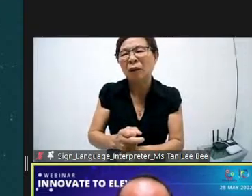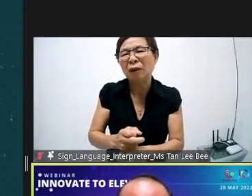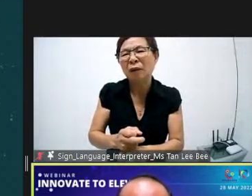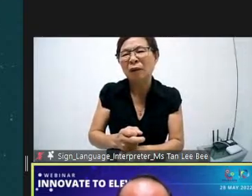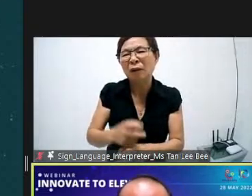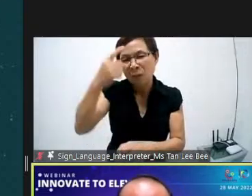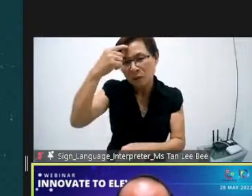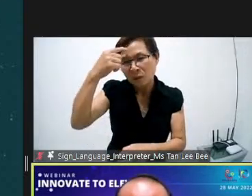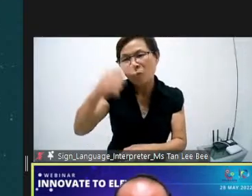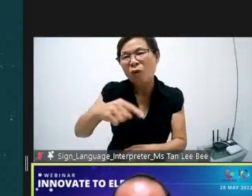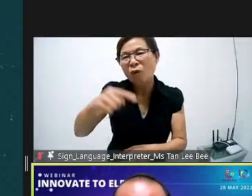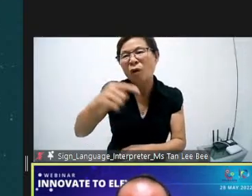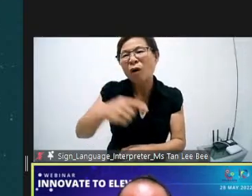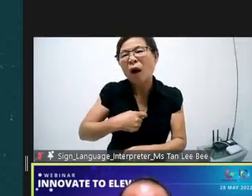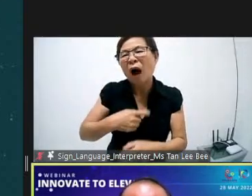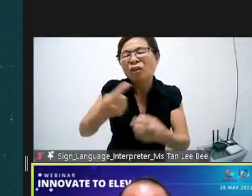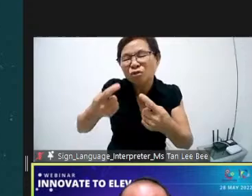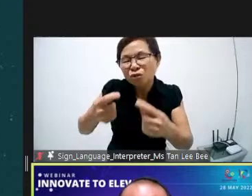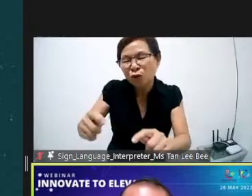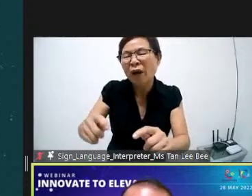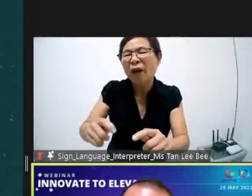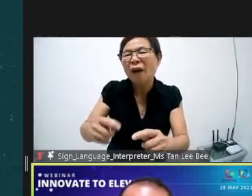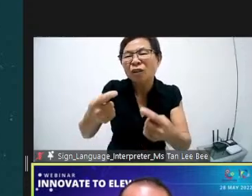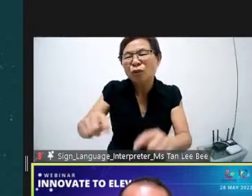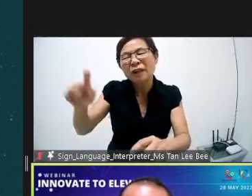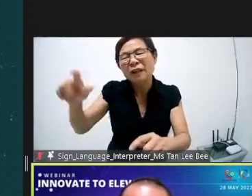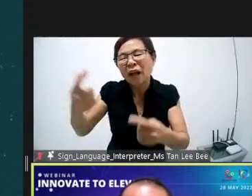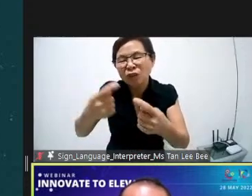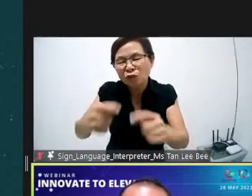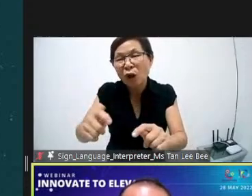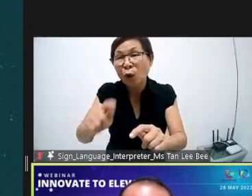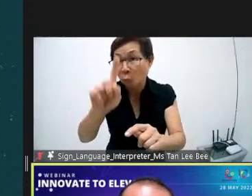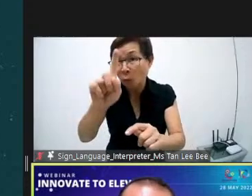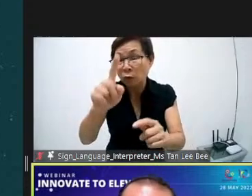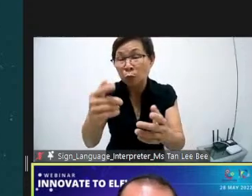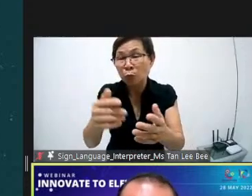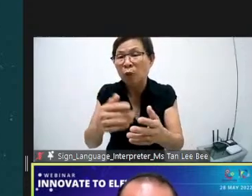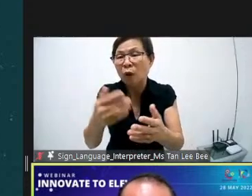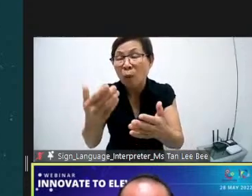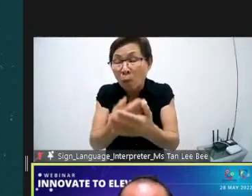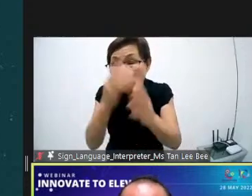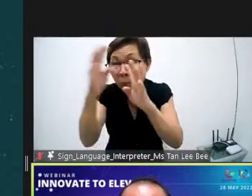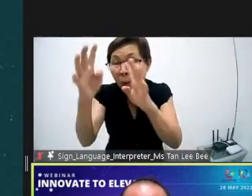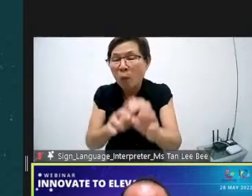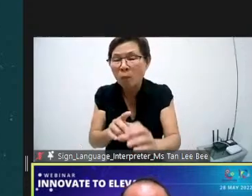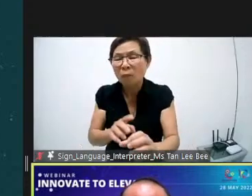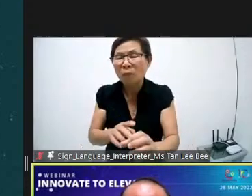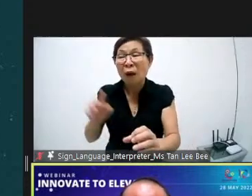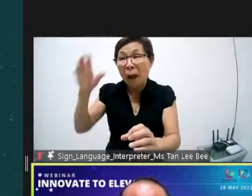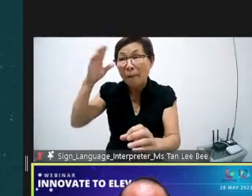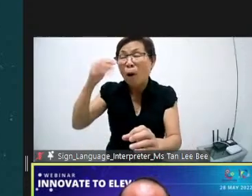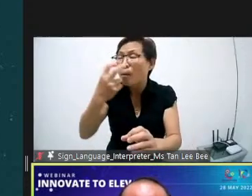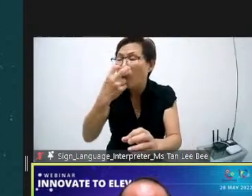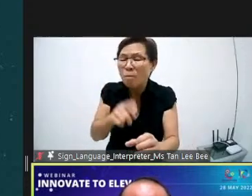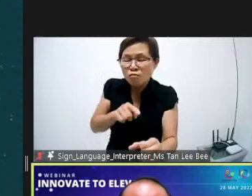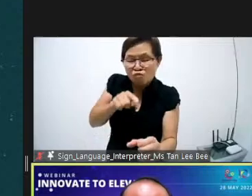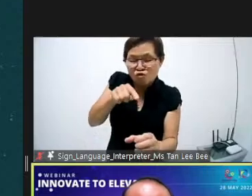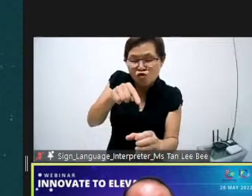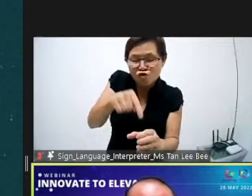my student. So I create something to make sure he will pee directly into the bowl.